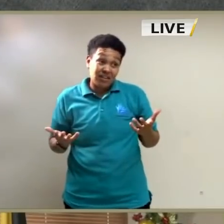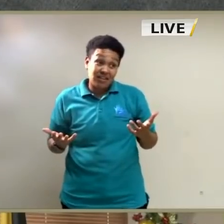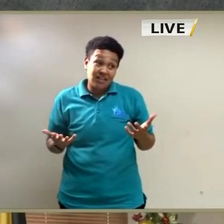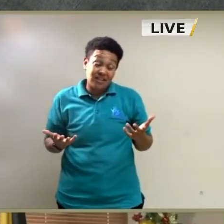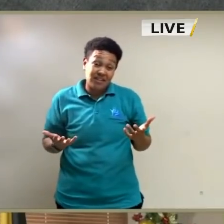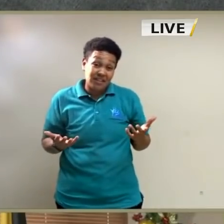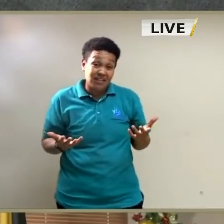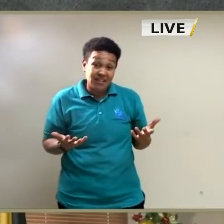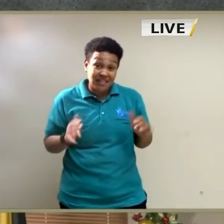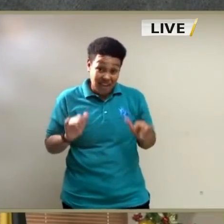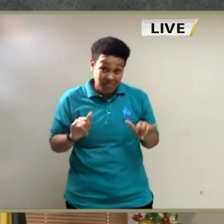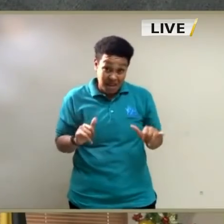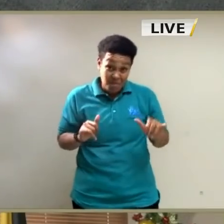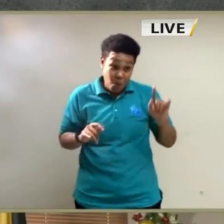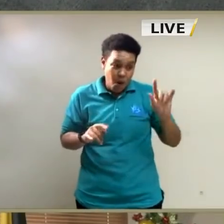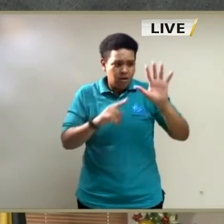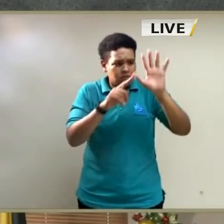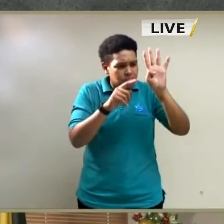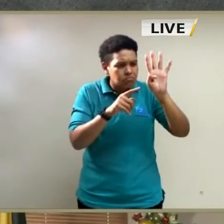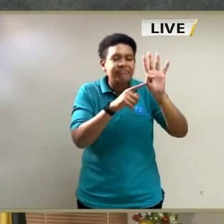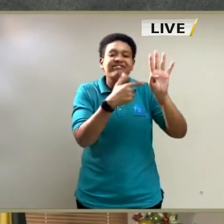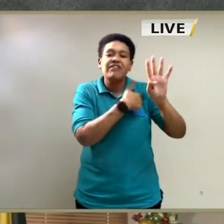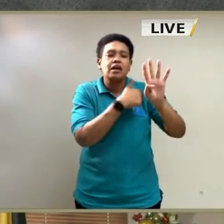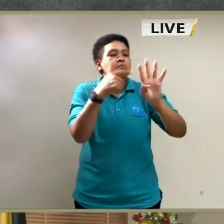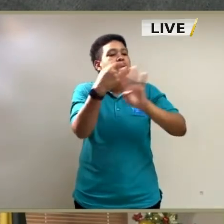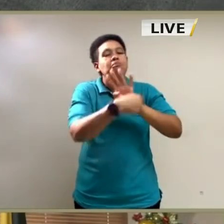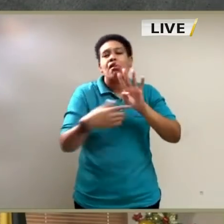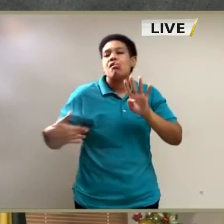So the parishes,